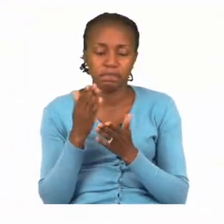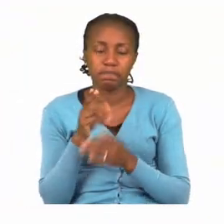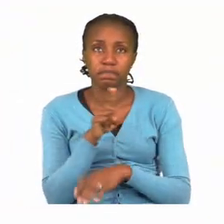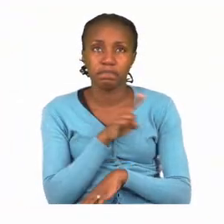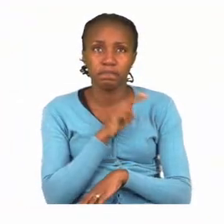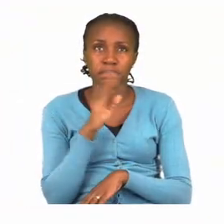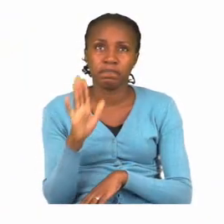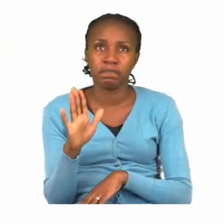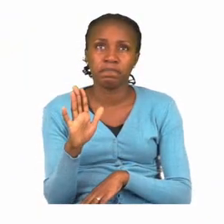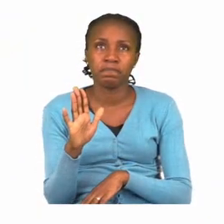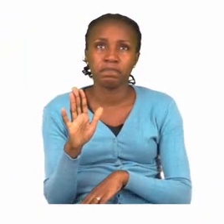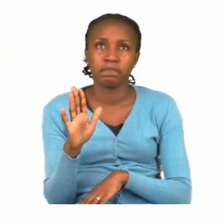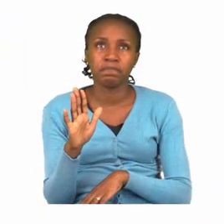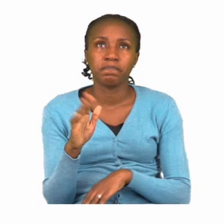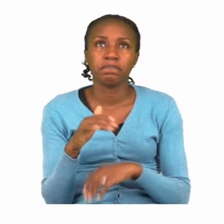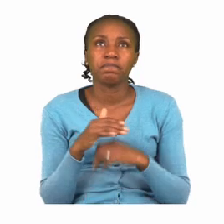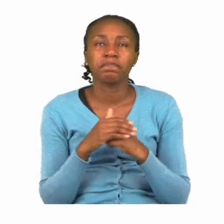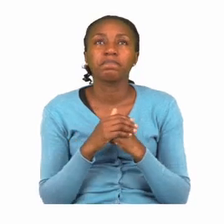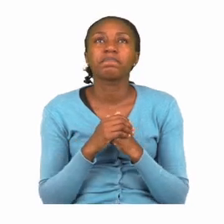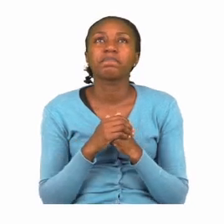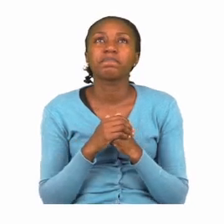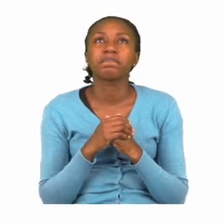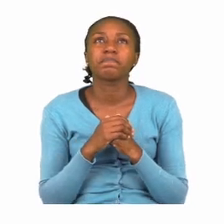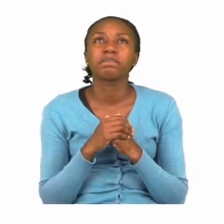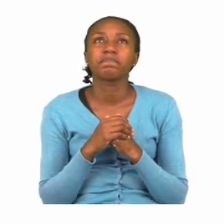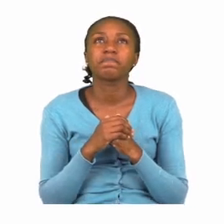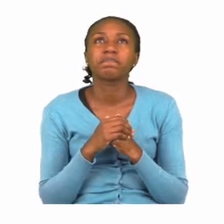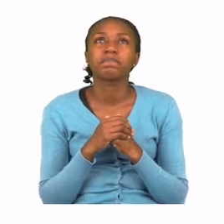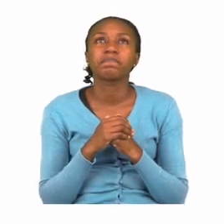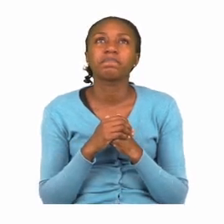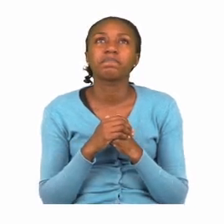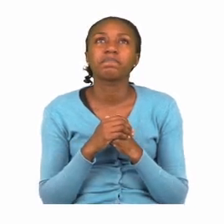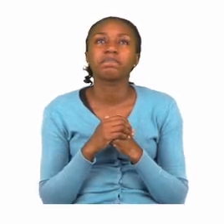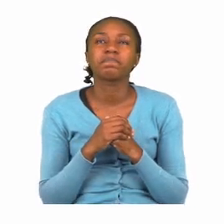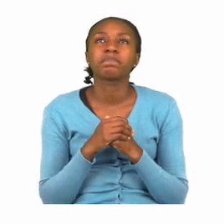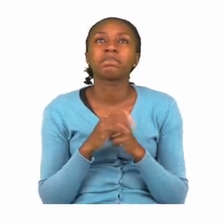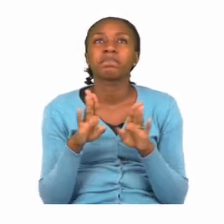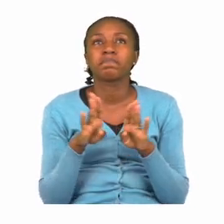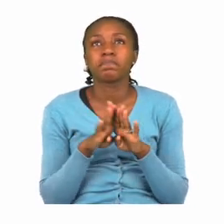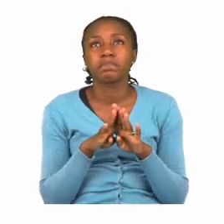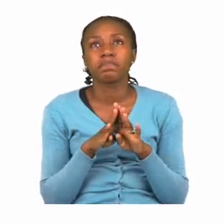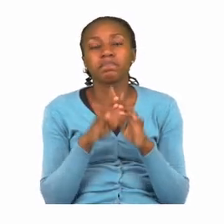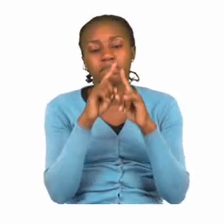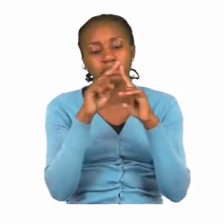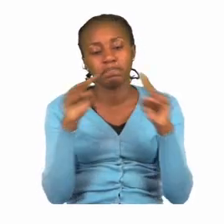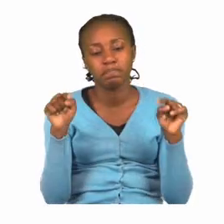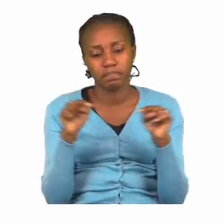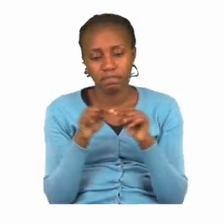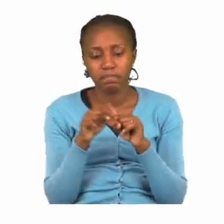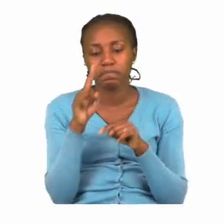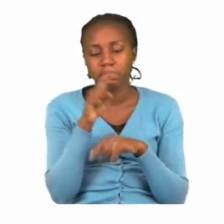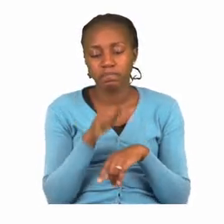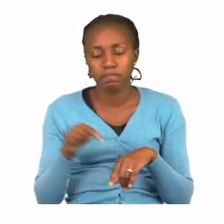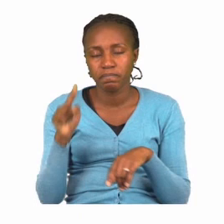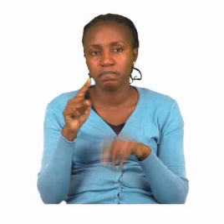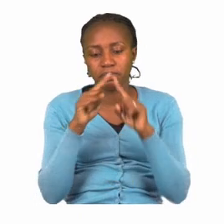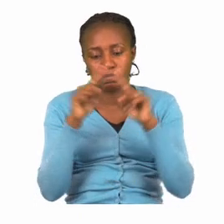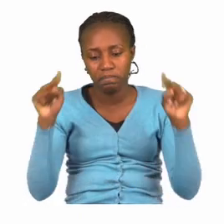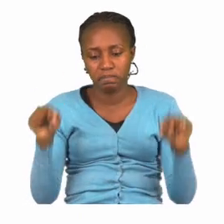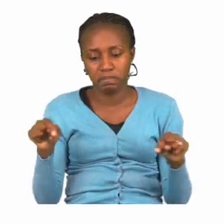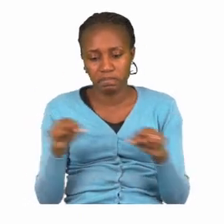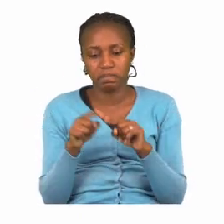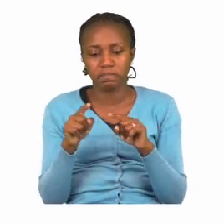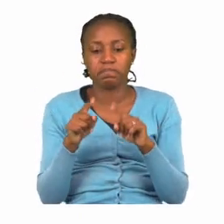page 25 and do some geometry. Now here you will